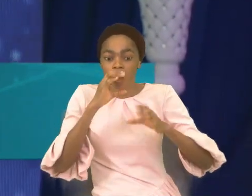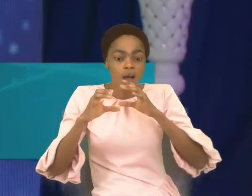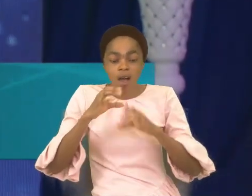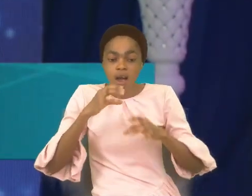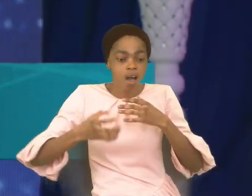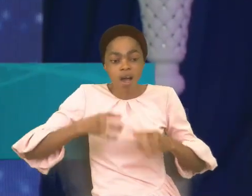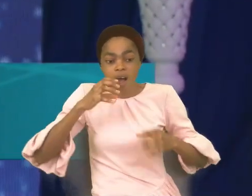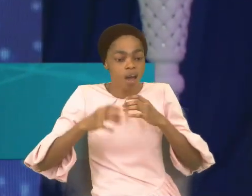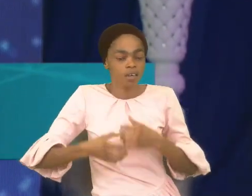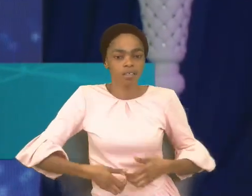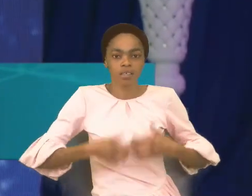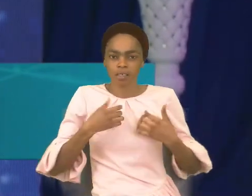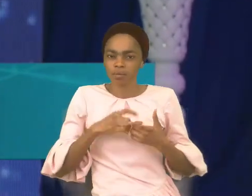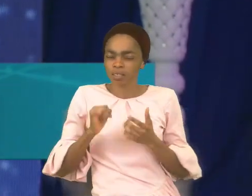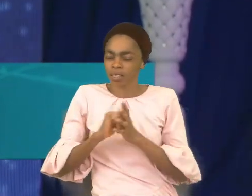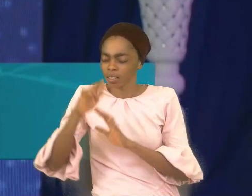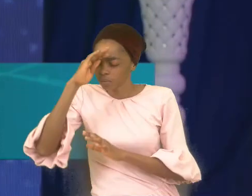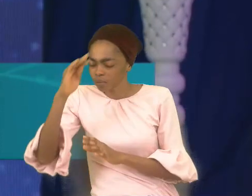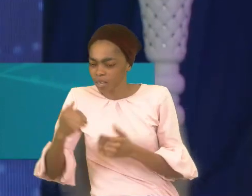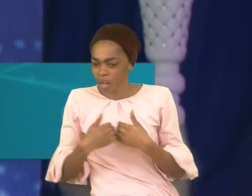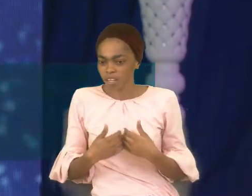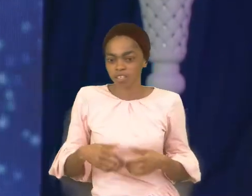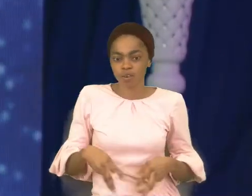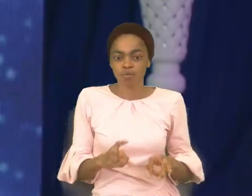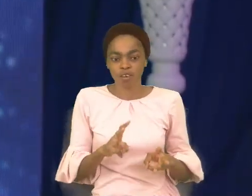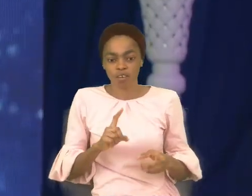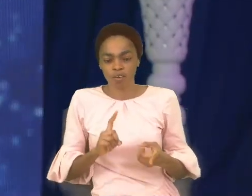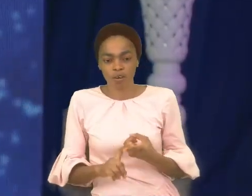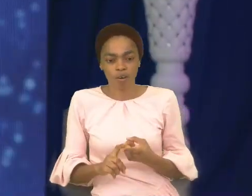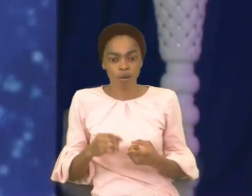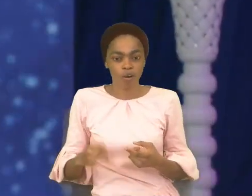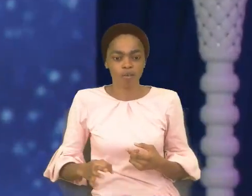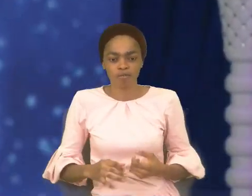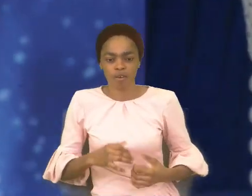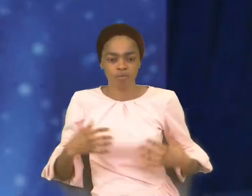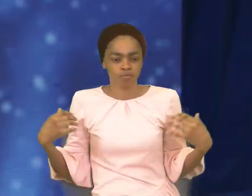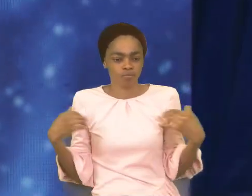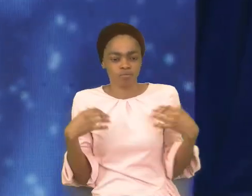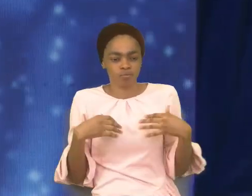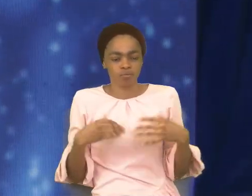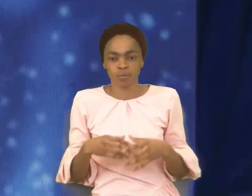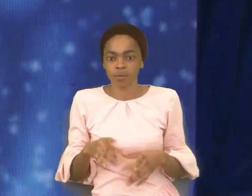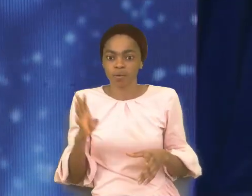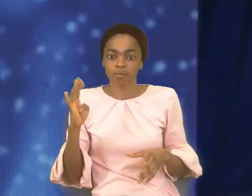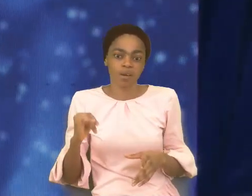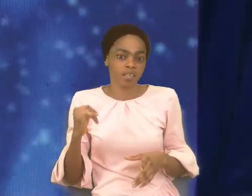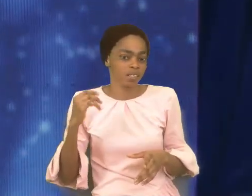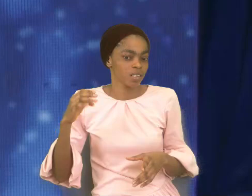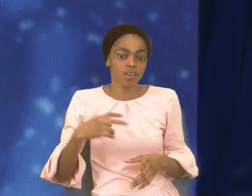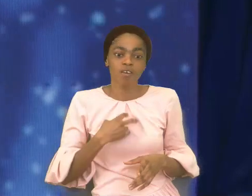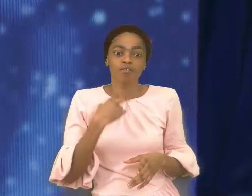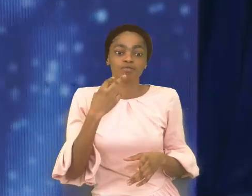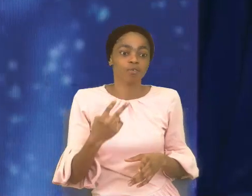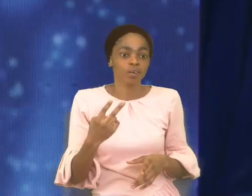of terrifying, just by the sound of her voice. You're shaking on this side. What is your